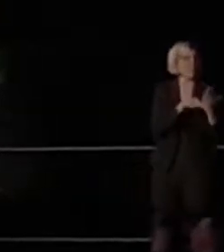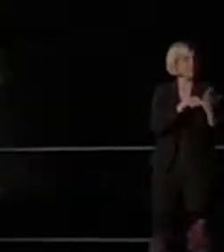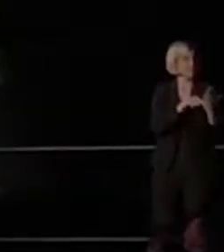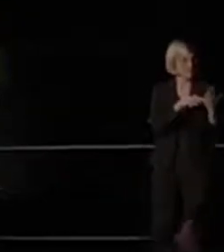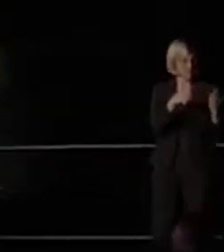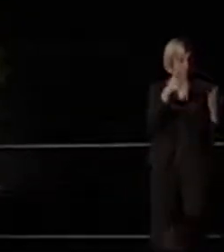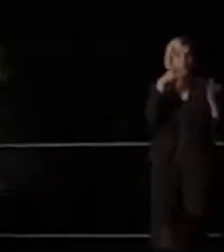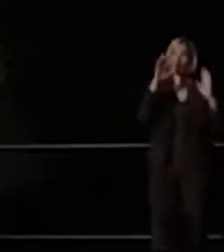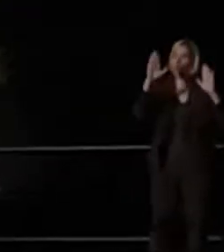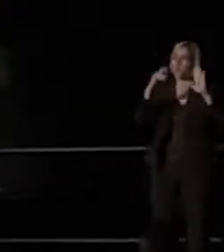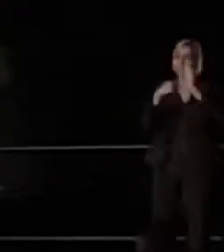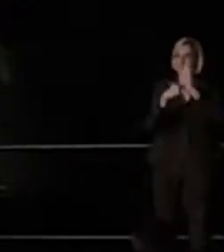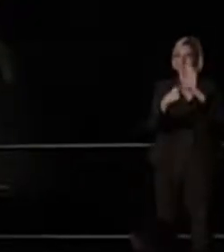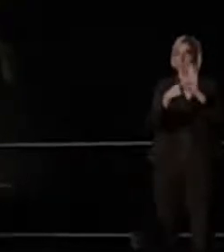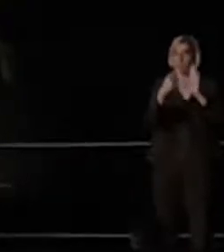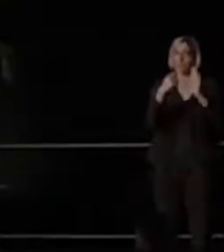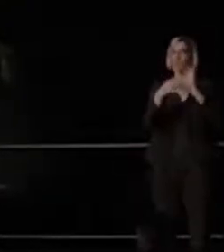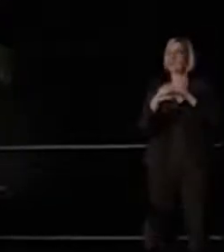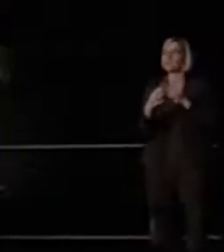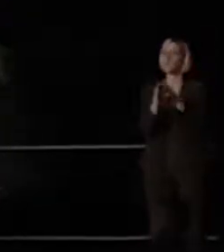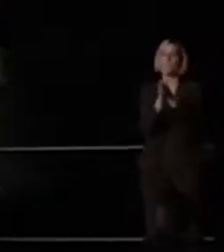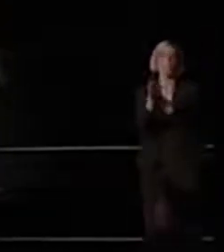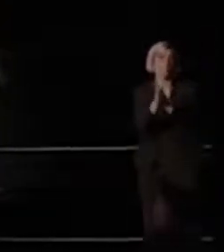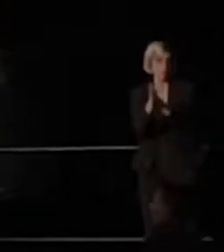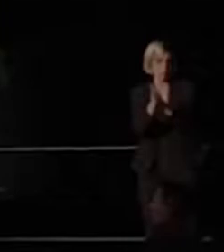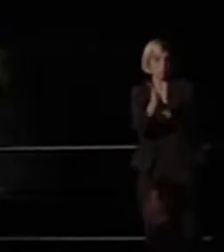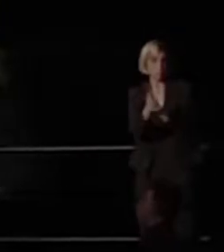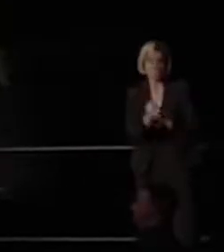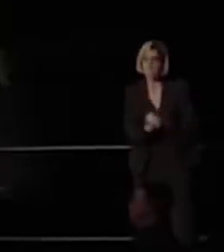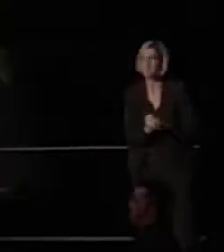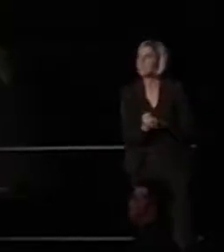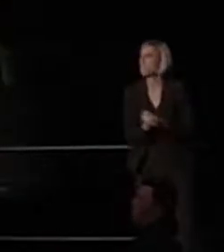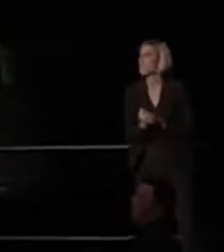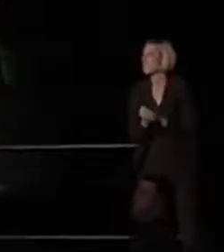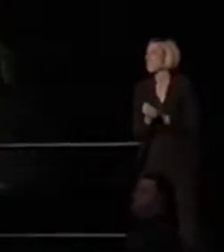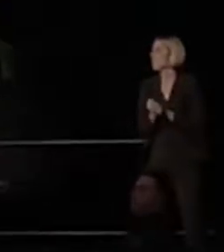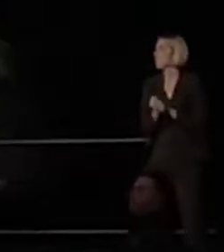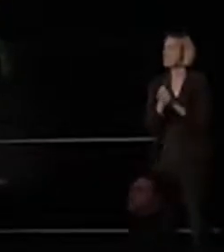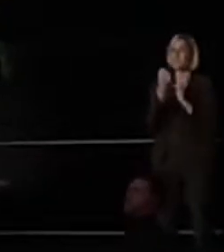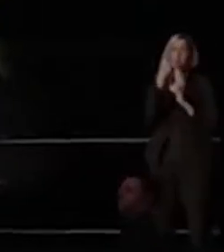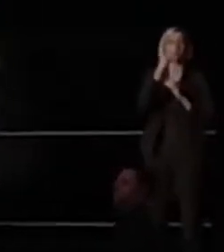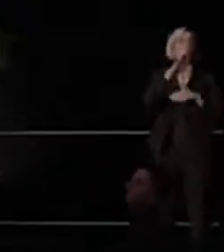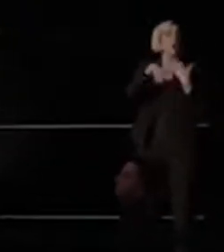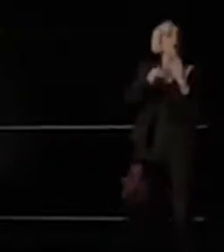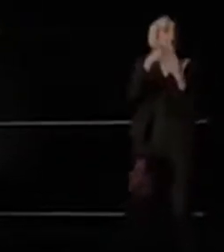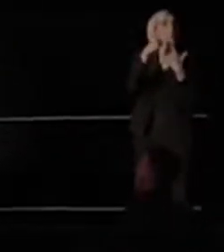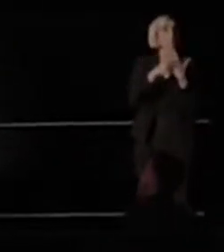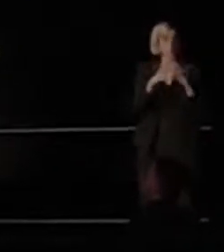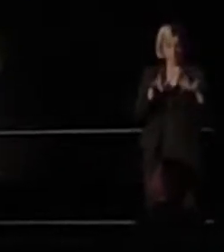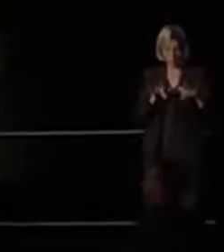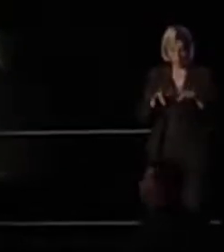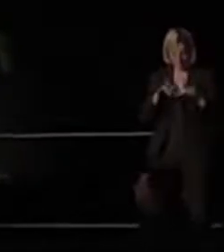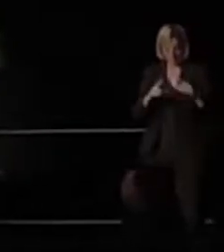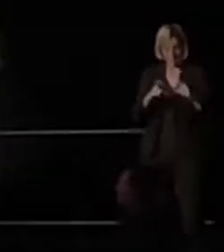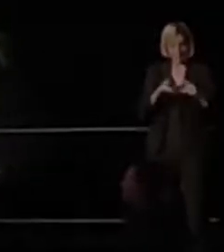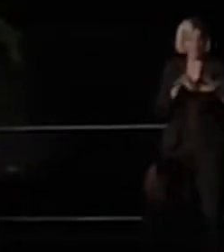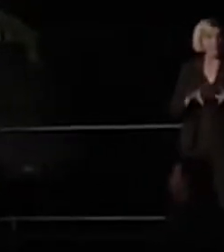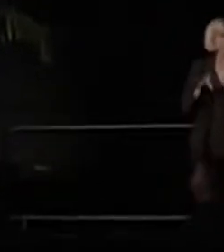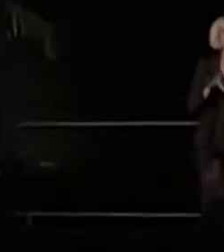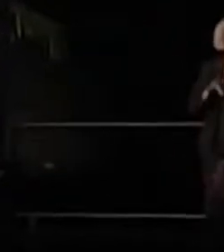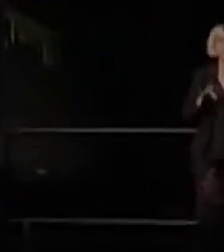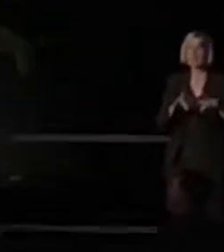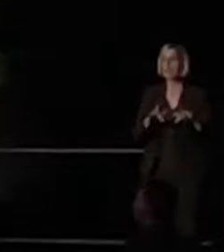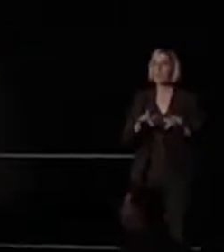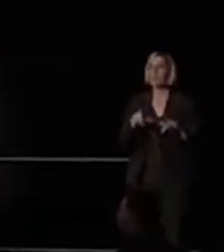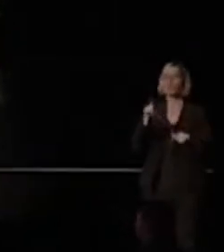amazing example of motivation. We were here in Apple, all of our programs were on little cassette tapes. You'd have to read them in, it was horrible. You